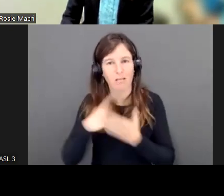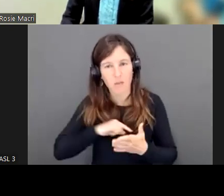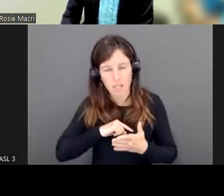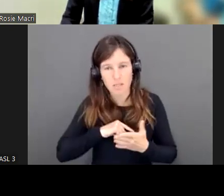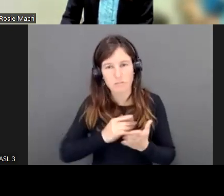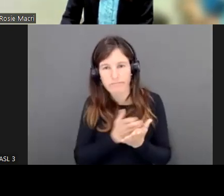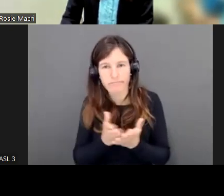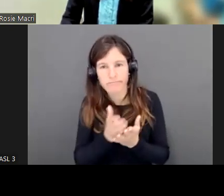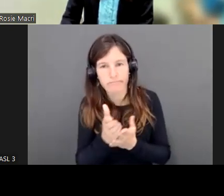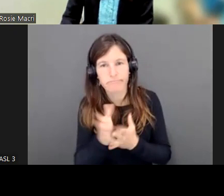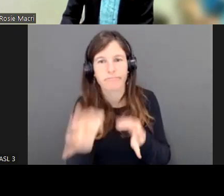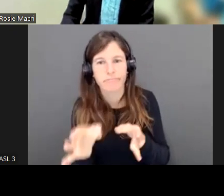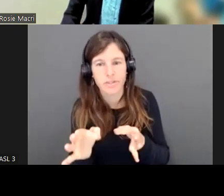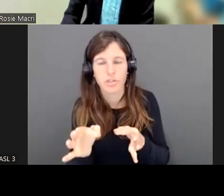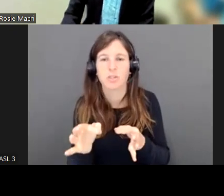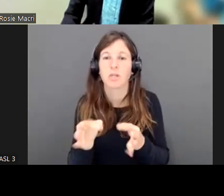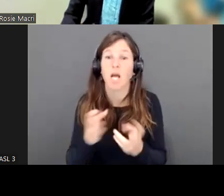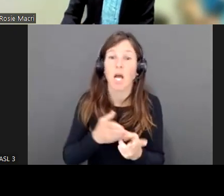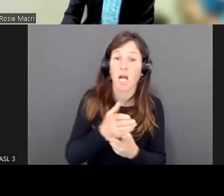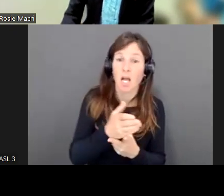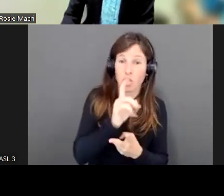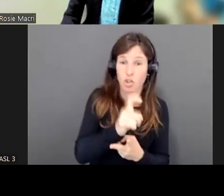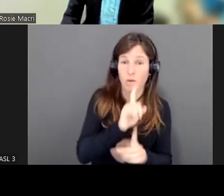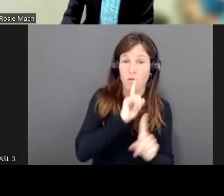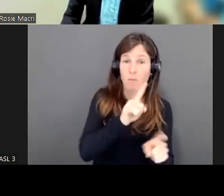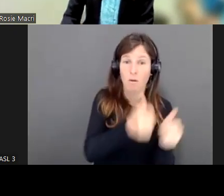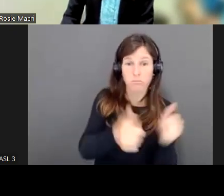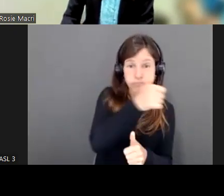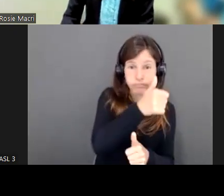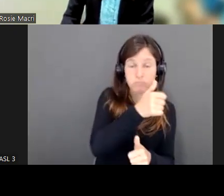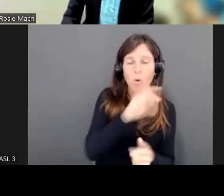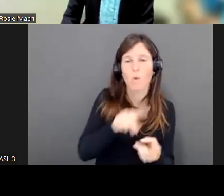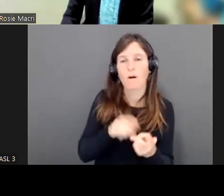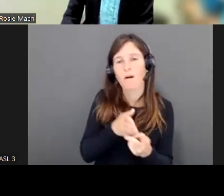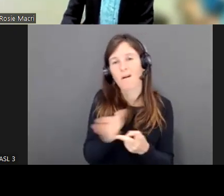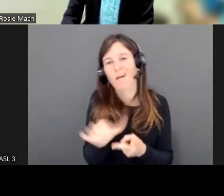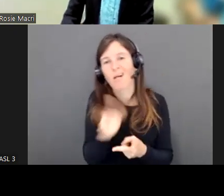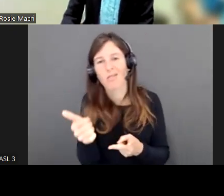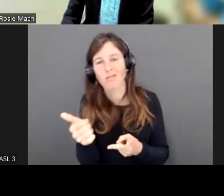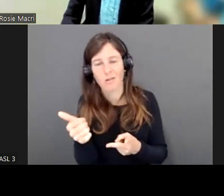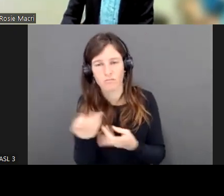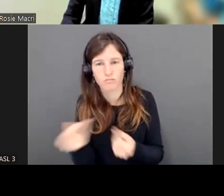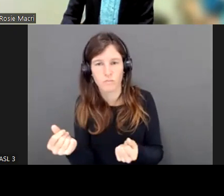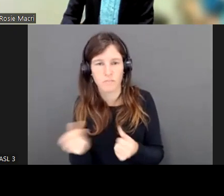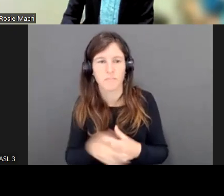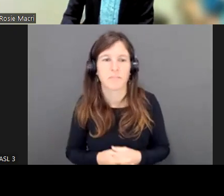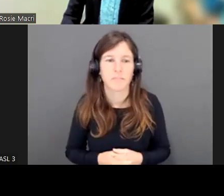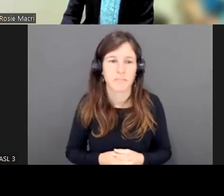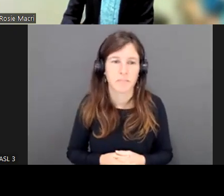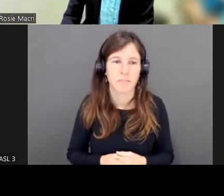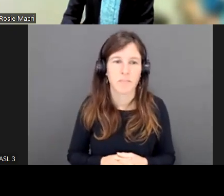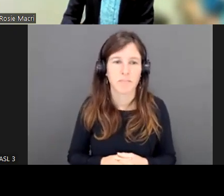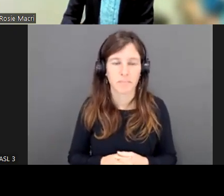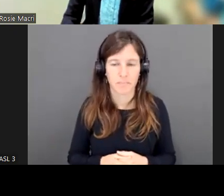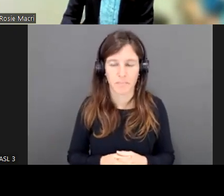deciding, should we be reporting? Should we be doing something else? What else can we be doing? So considering those as well, right? We're